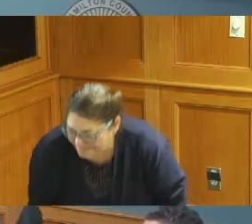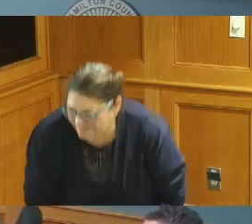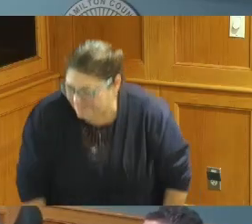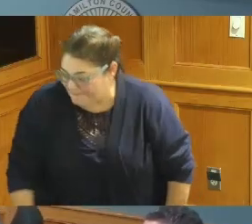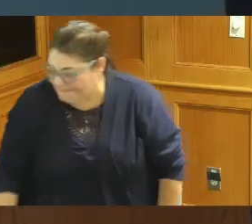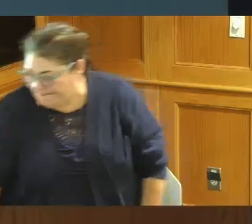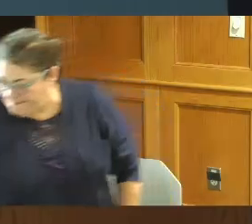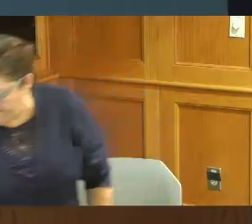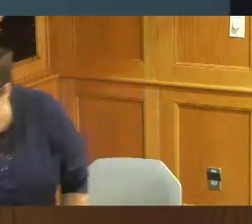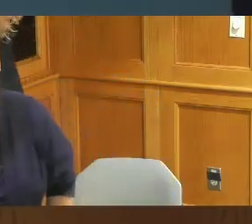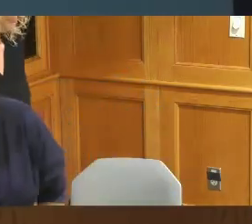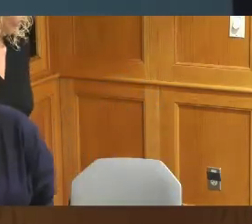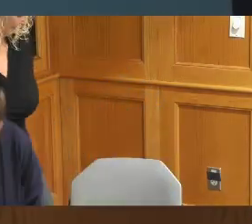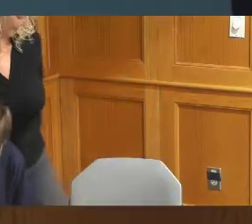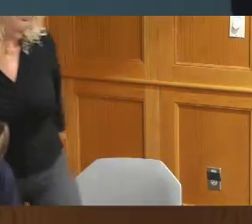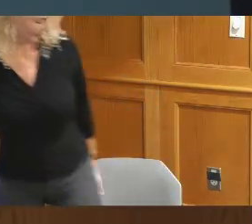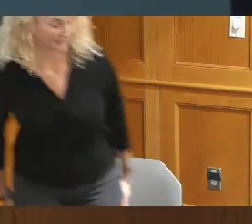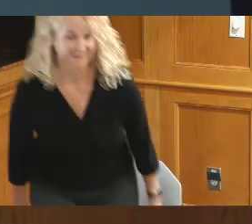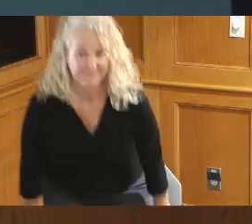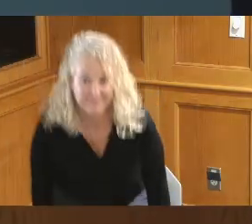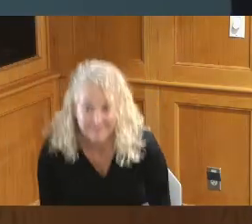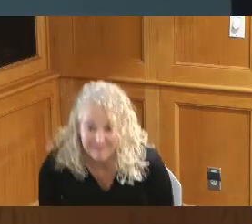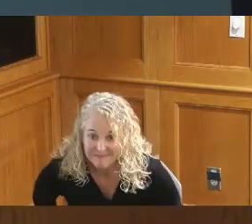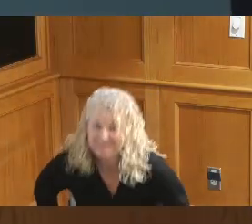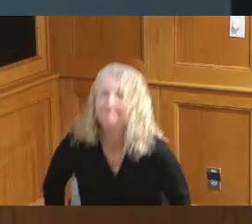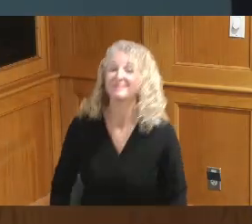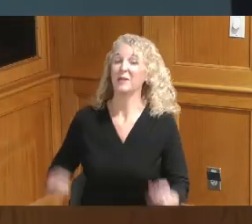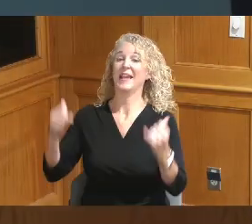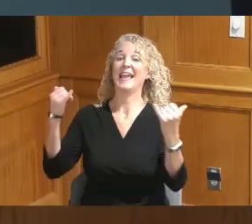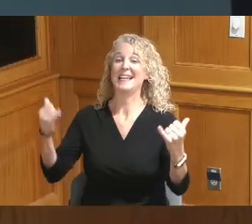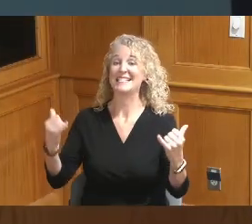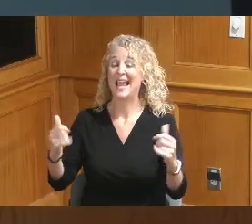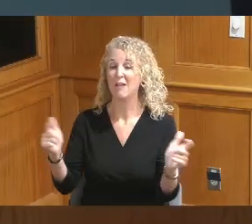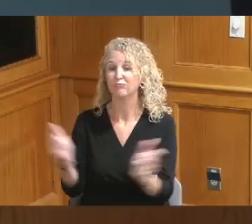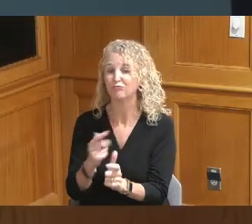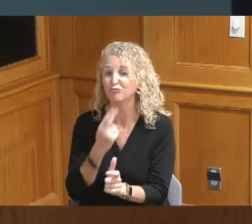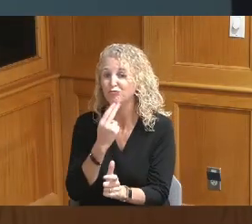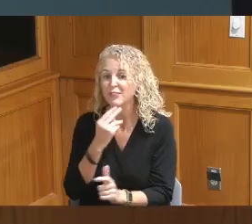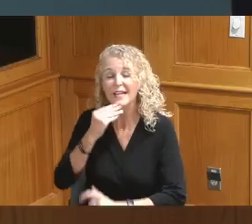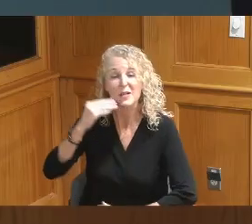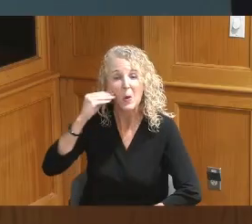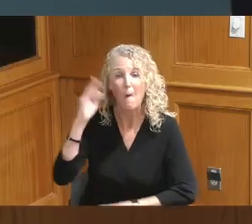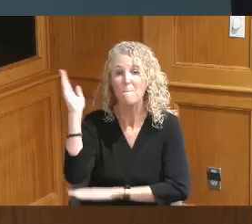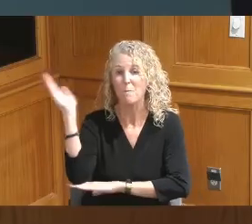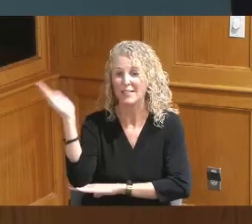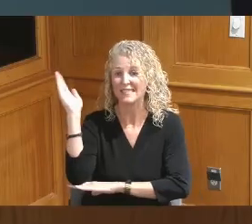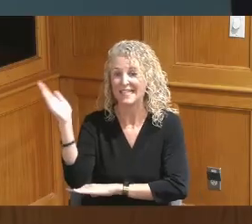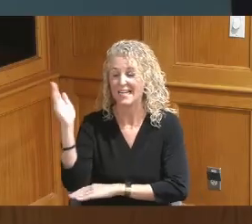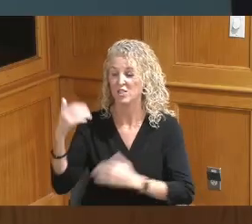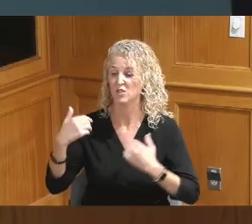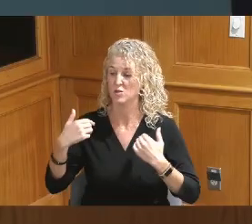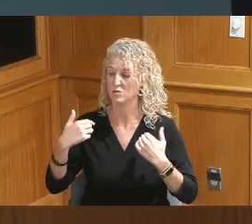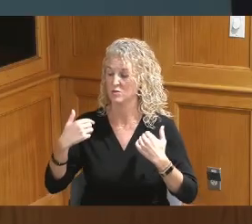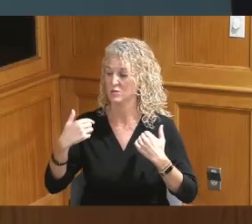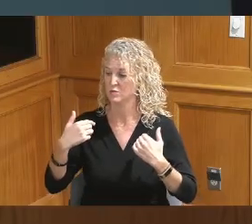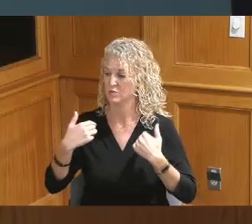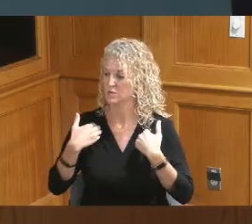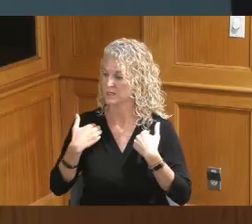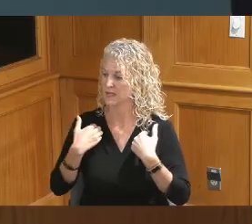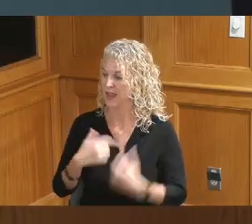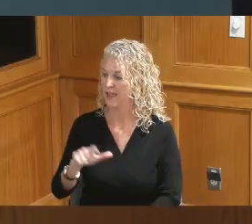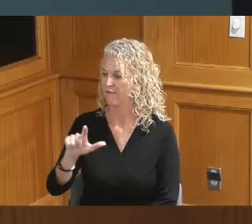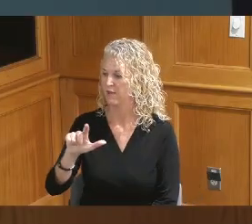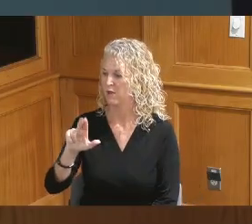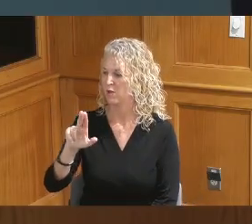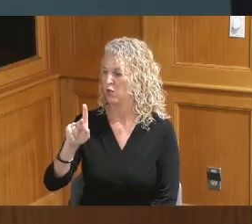right. Our next item is our tiny home presentation. I know that Luke Blocher is here from CDF, but